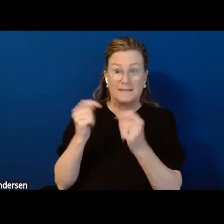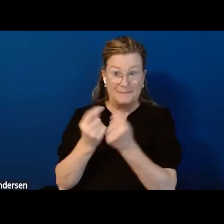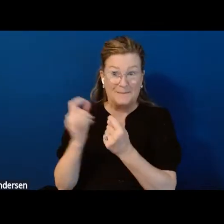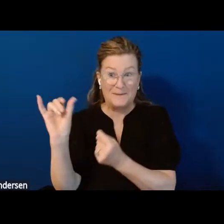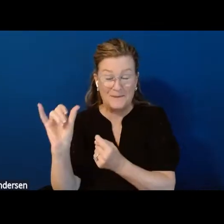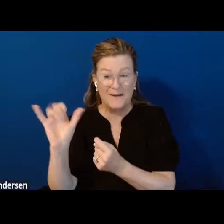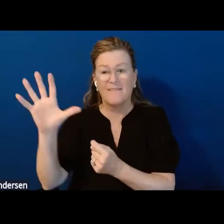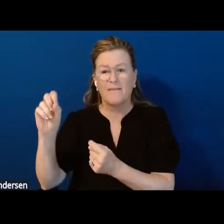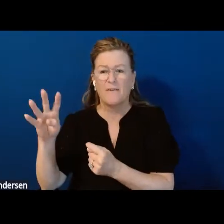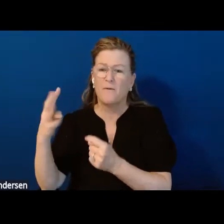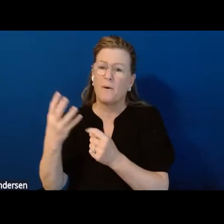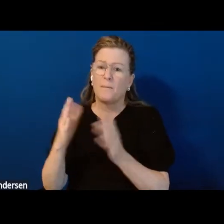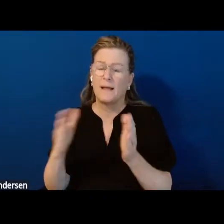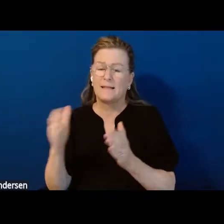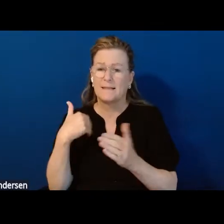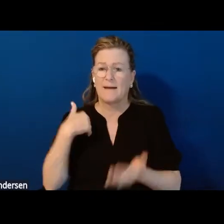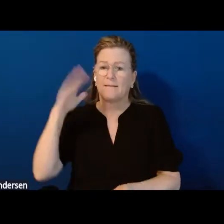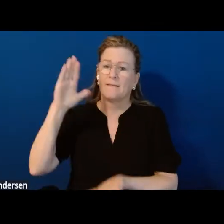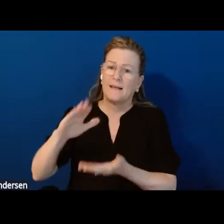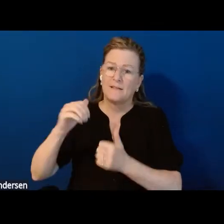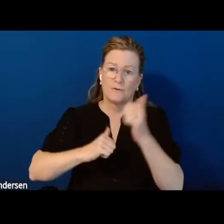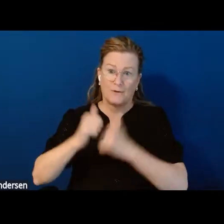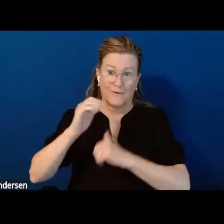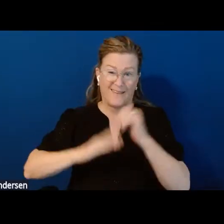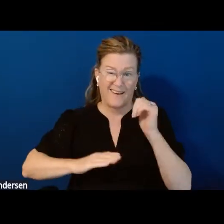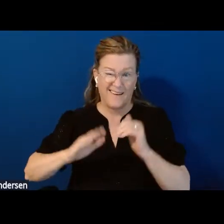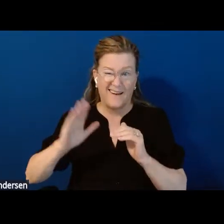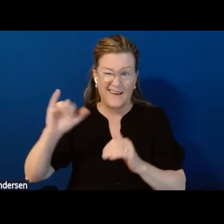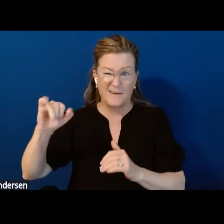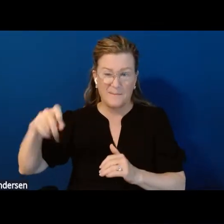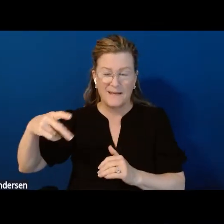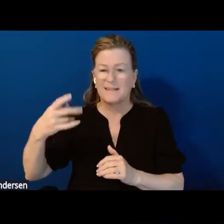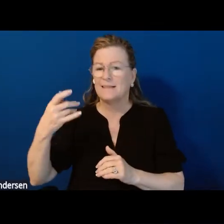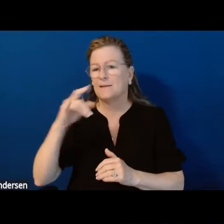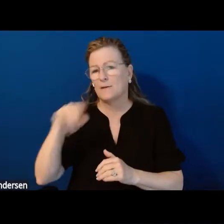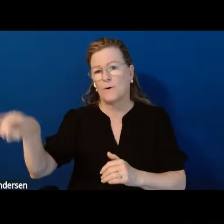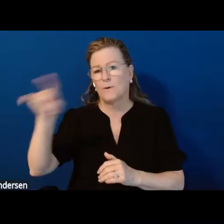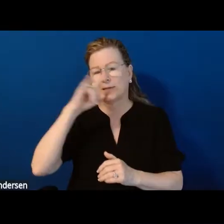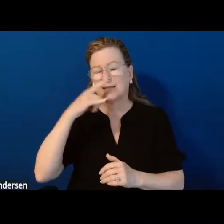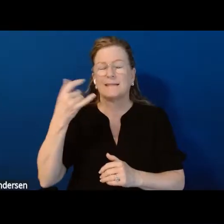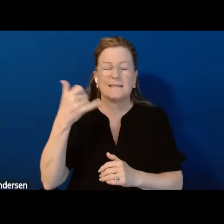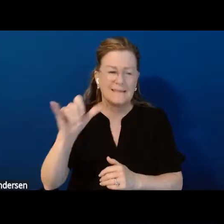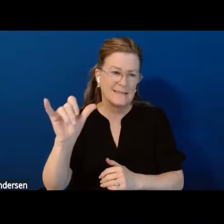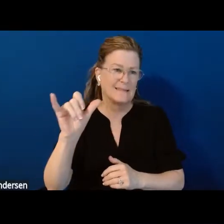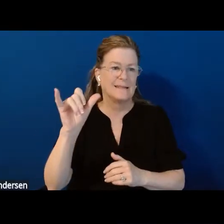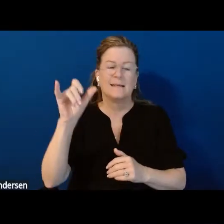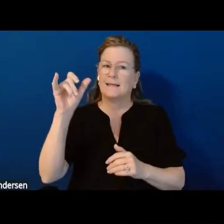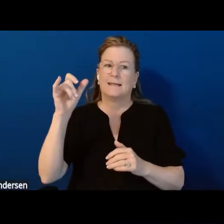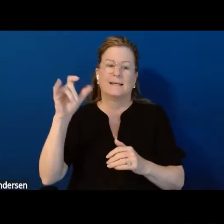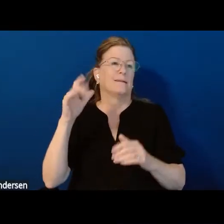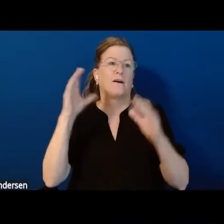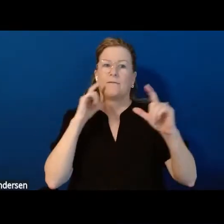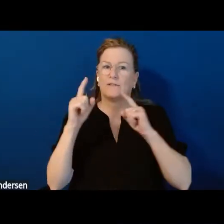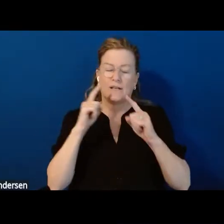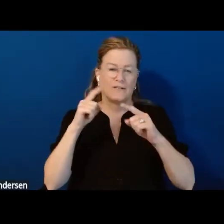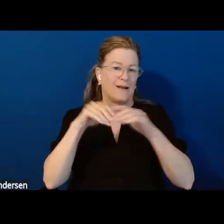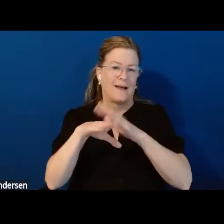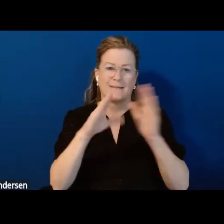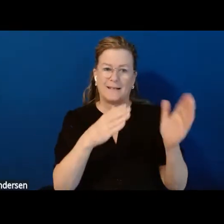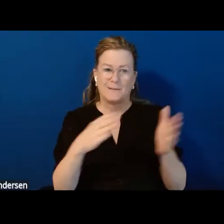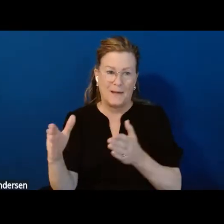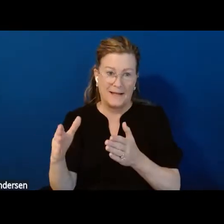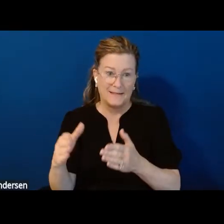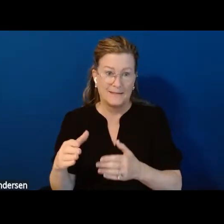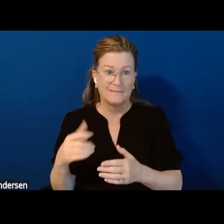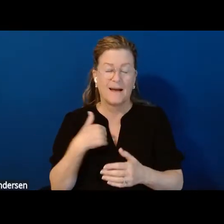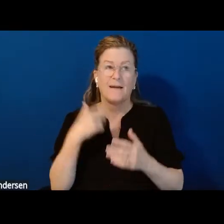have a lot less structure than IEPs, and those kids still need those same conversations and action plans to achieve access. I've